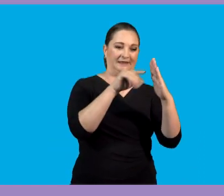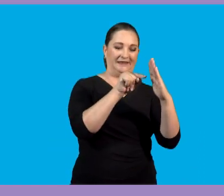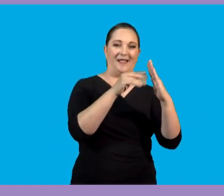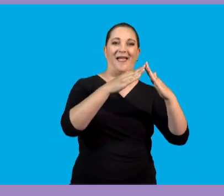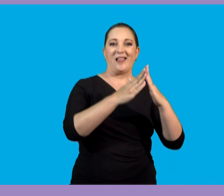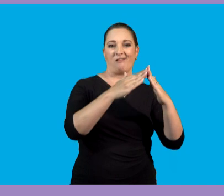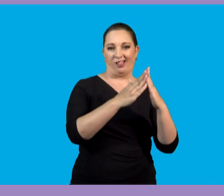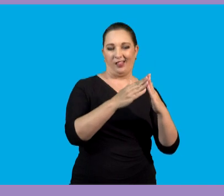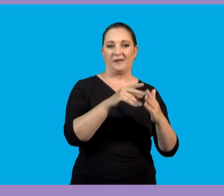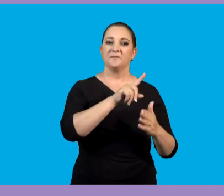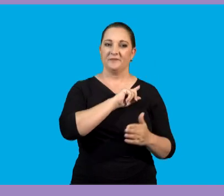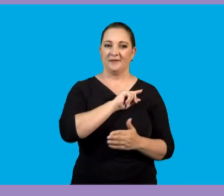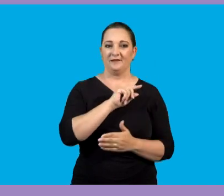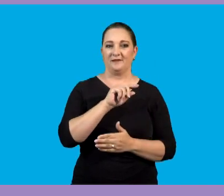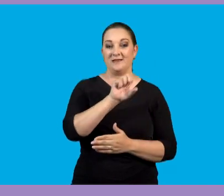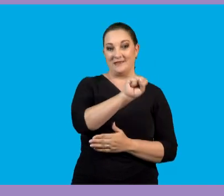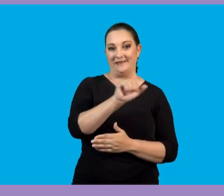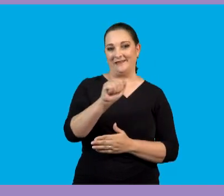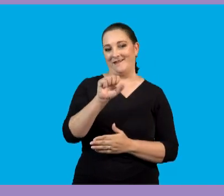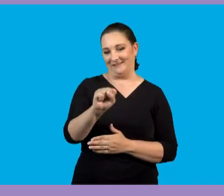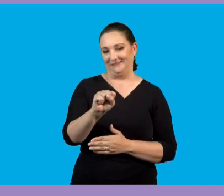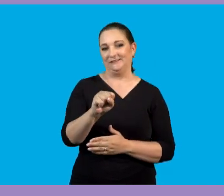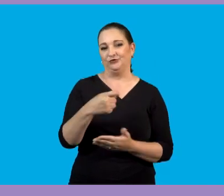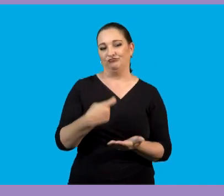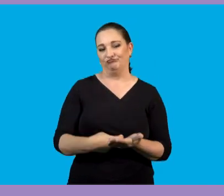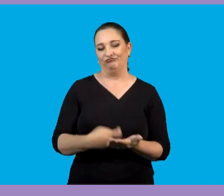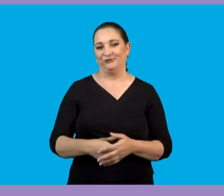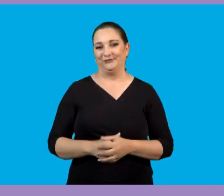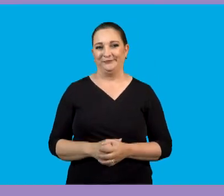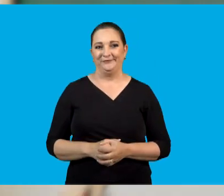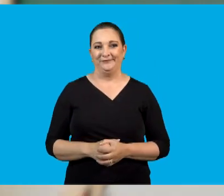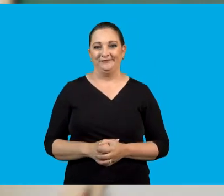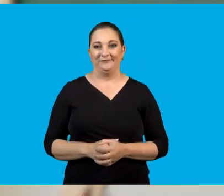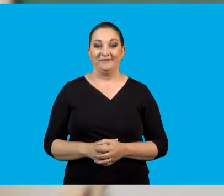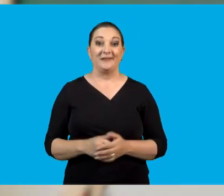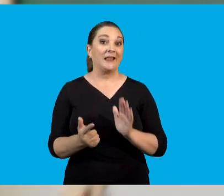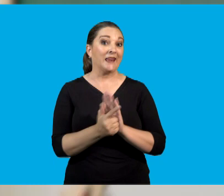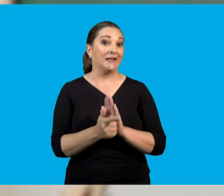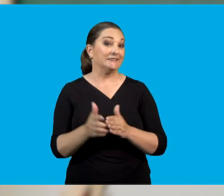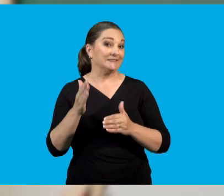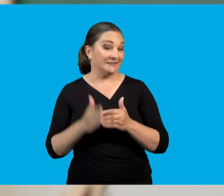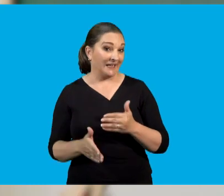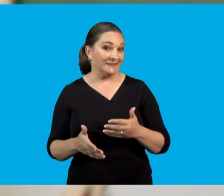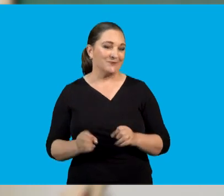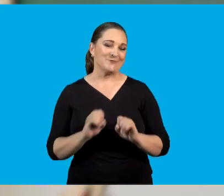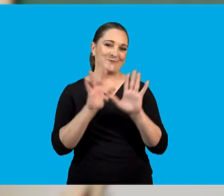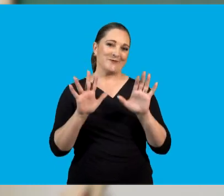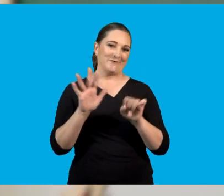So our reason here is going to be our SAS. That is the end of our